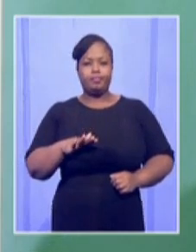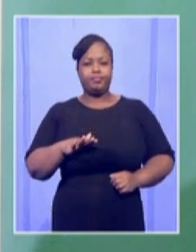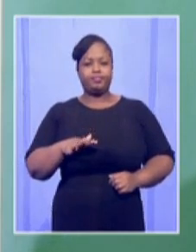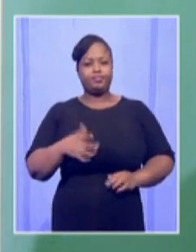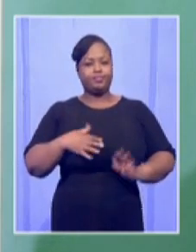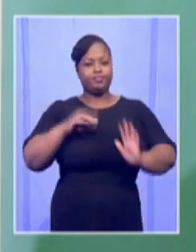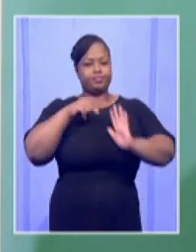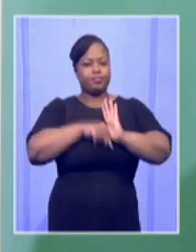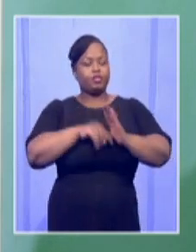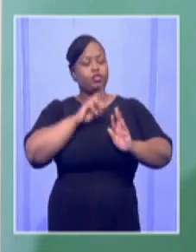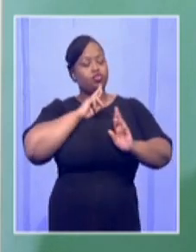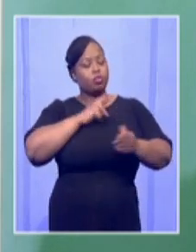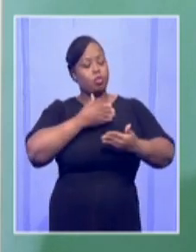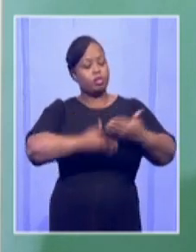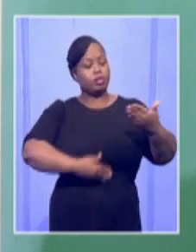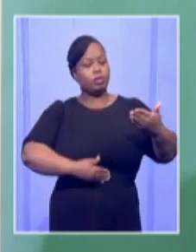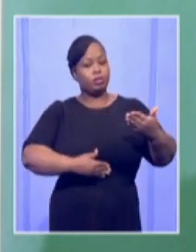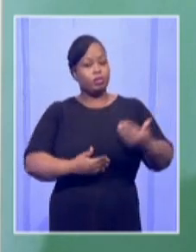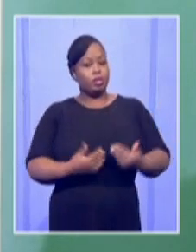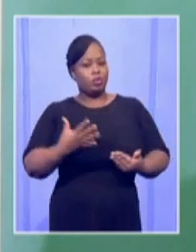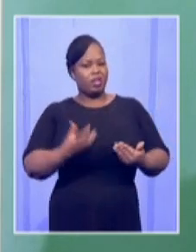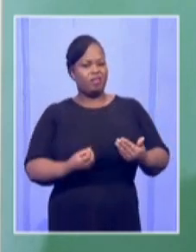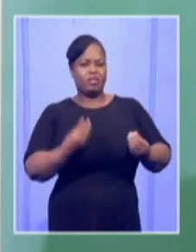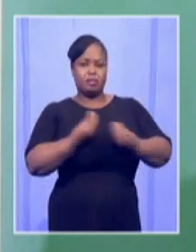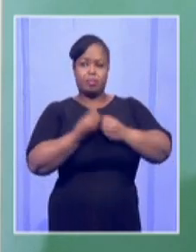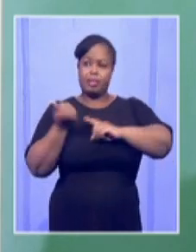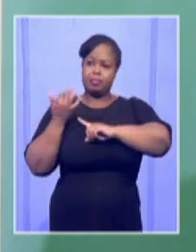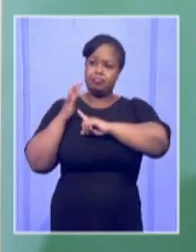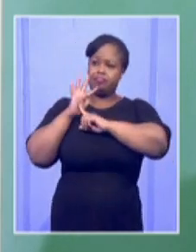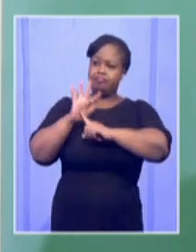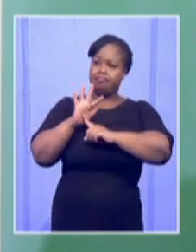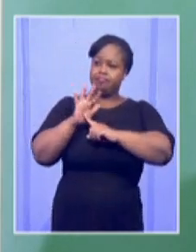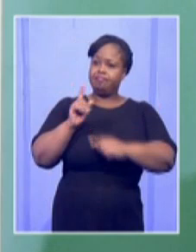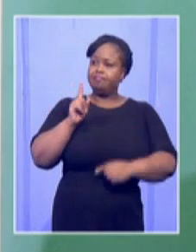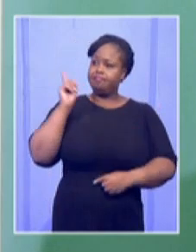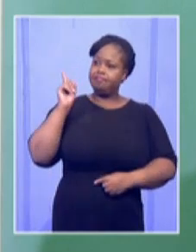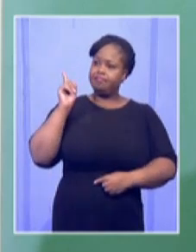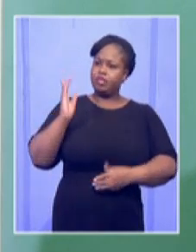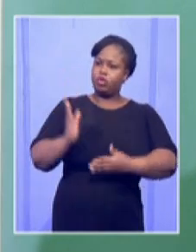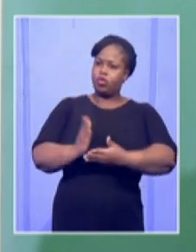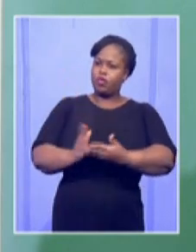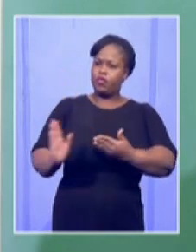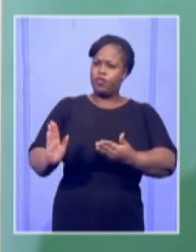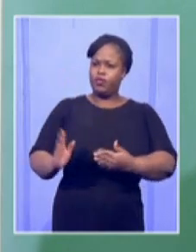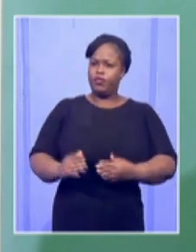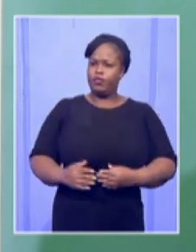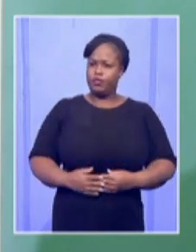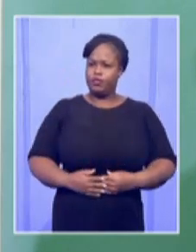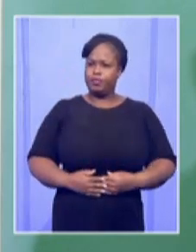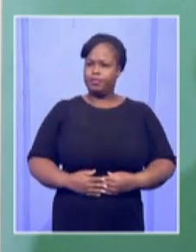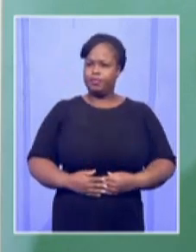content of the report, there's something here on the screen which I want to remove. I hope I won't,